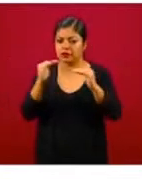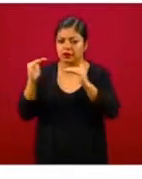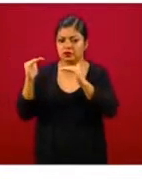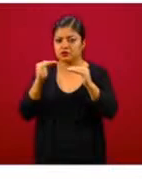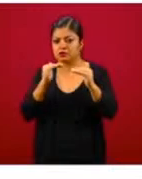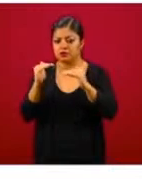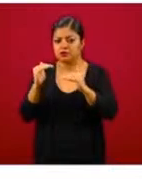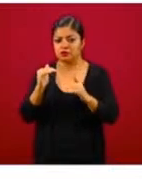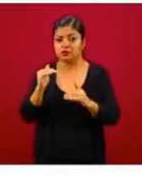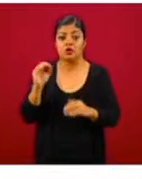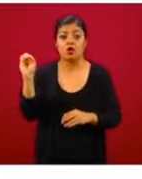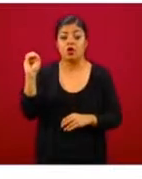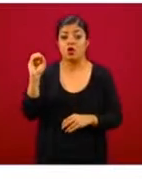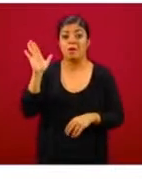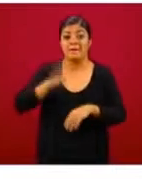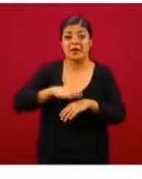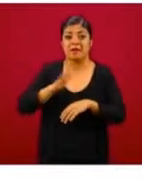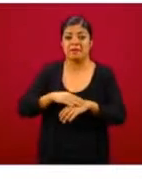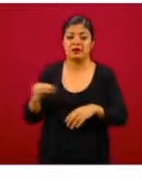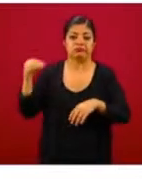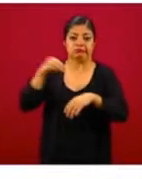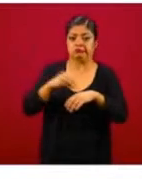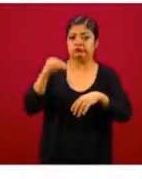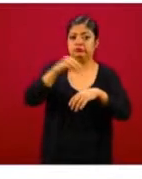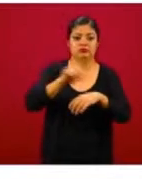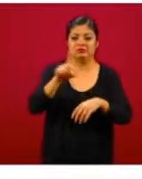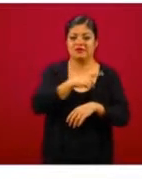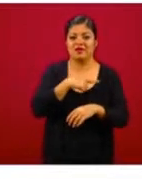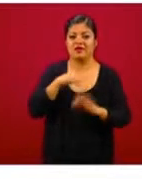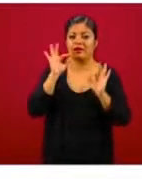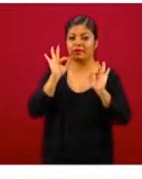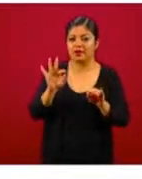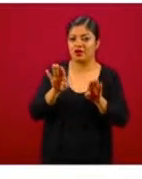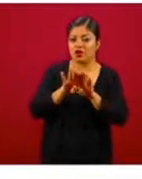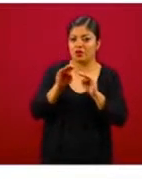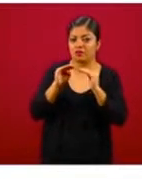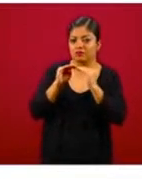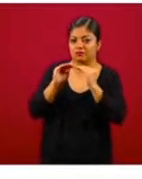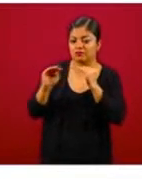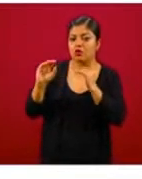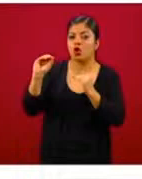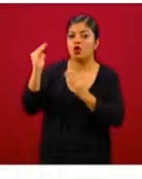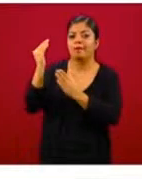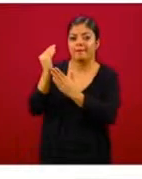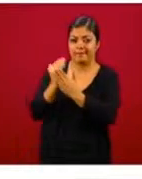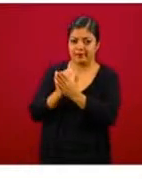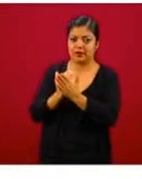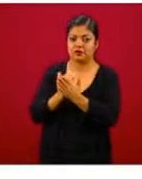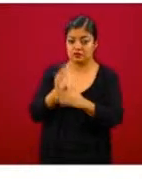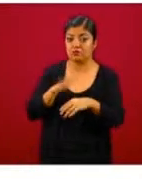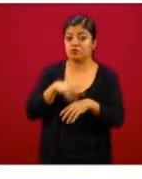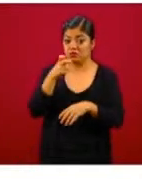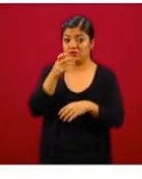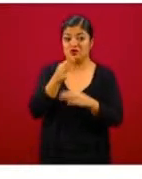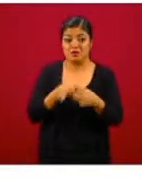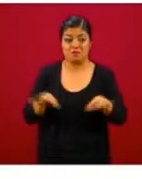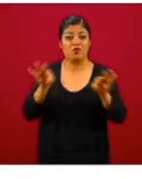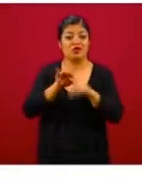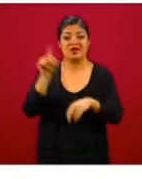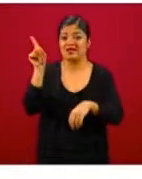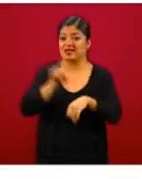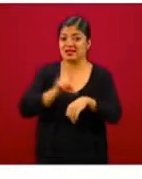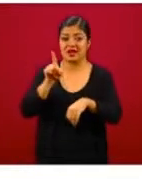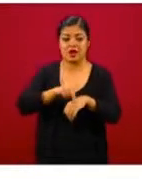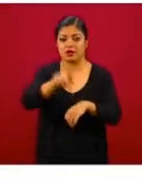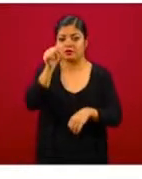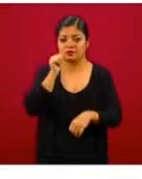or their patients are getting better and being discharged, this number would not continue to increase or